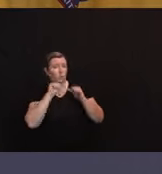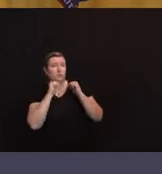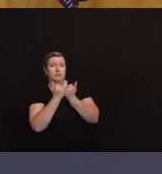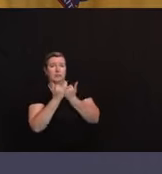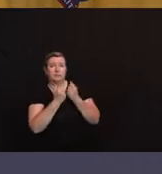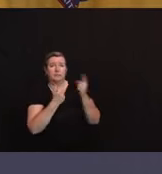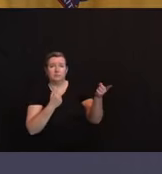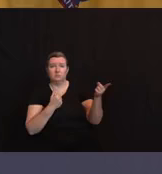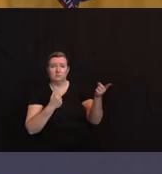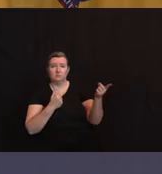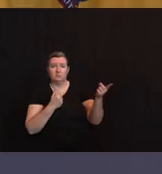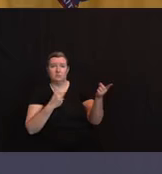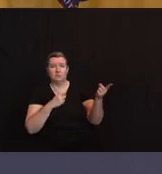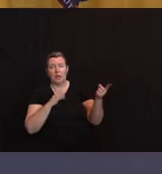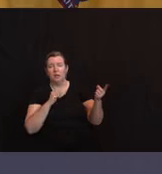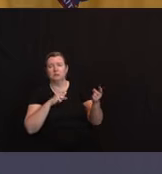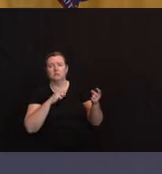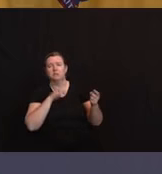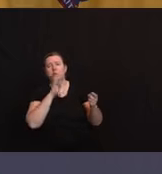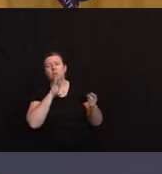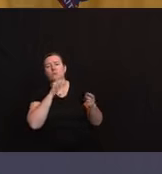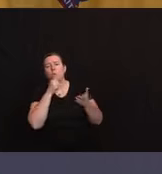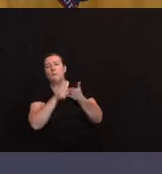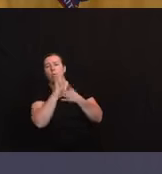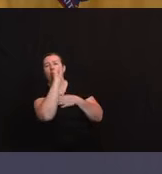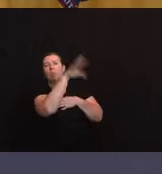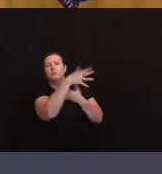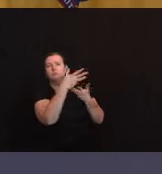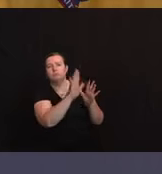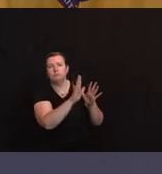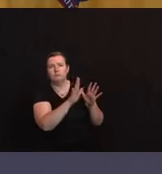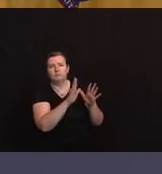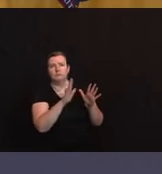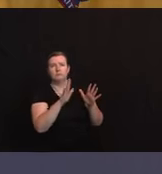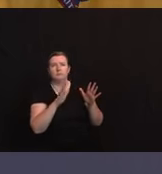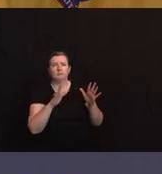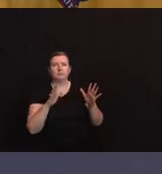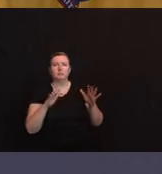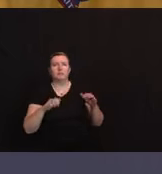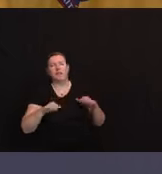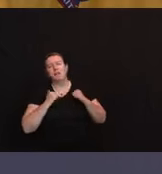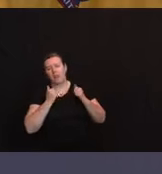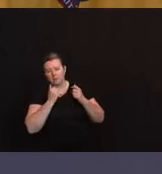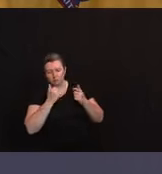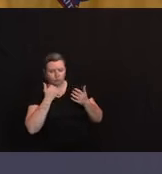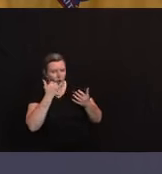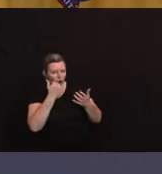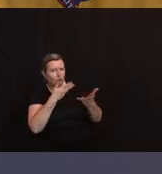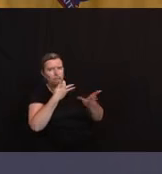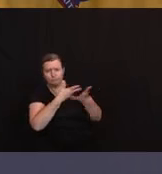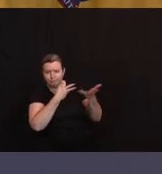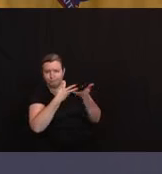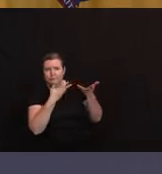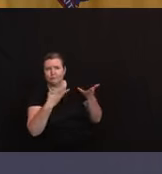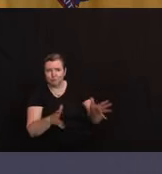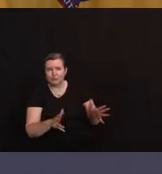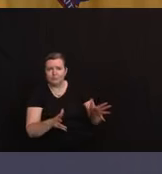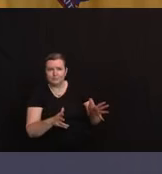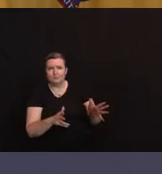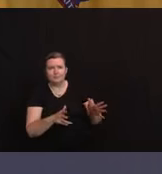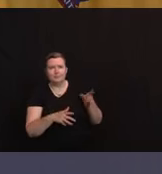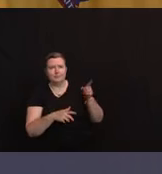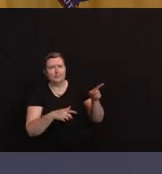spoke live last week and we spoke live the week before, and I know Judy's in regular touch with his health officials. He's not happy,